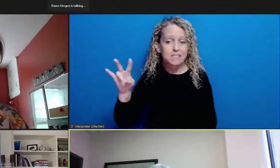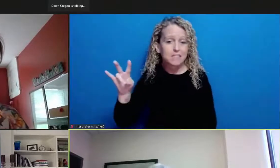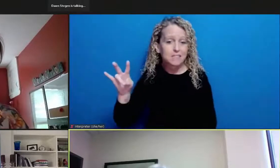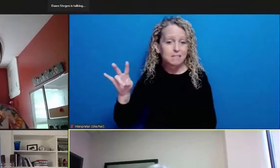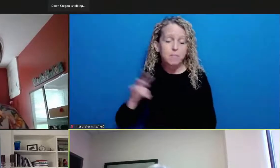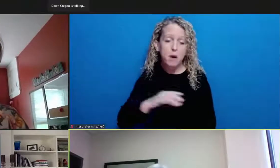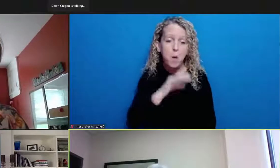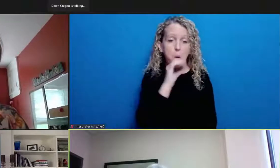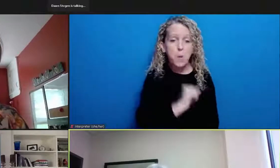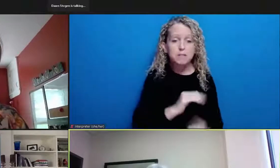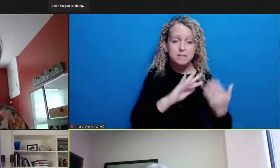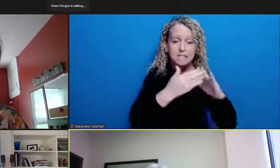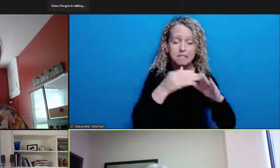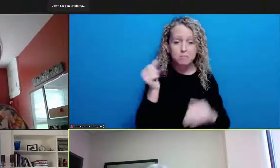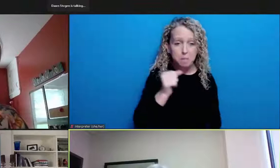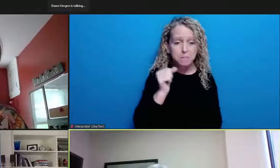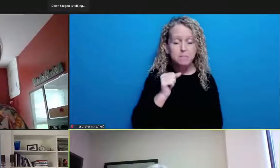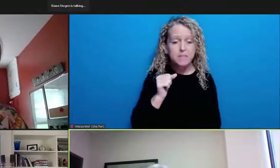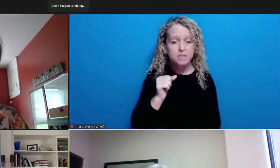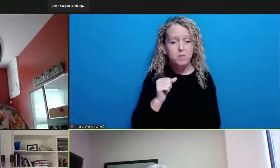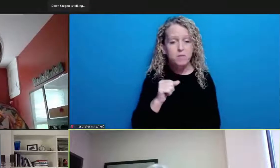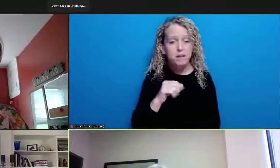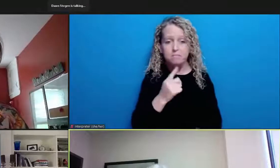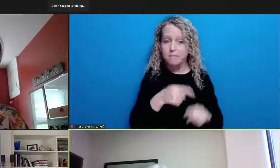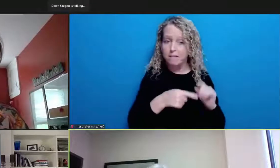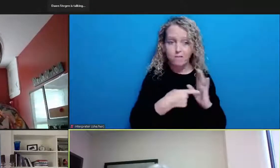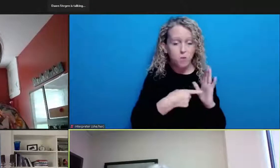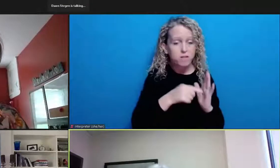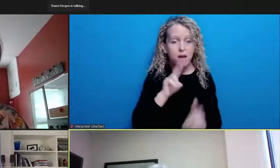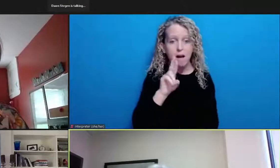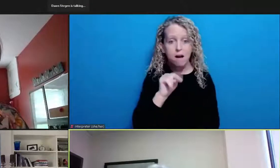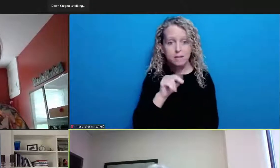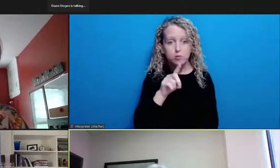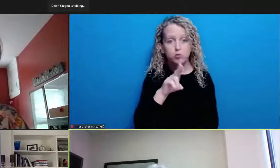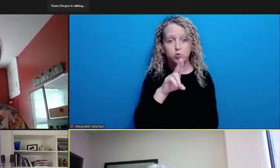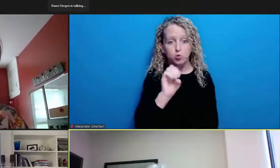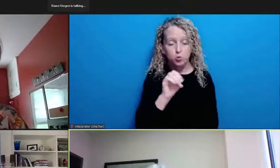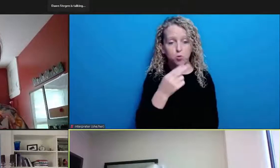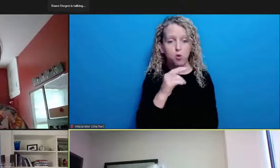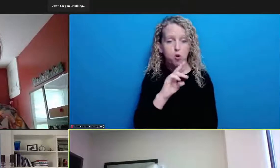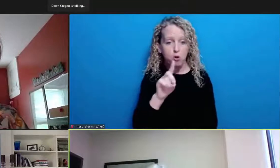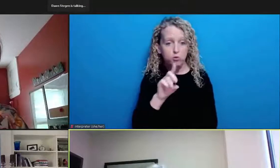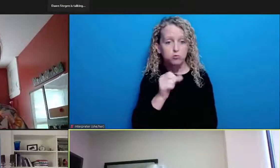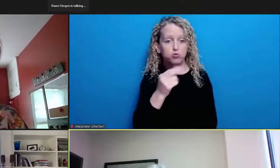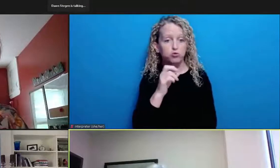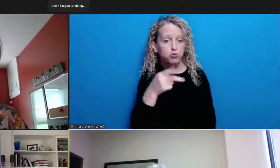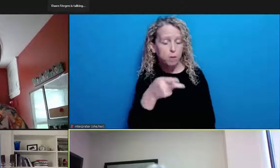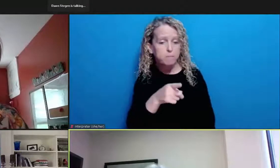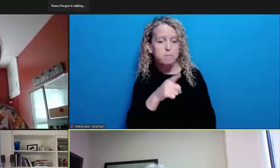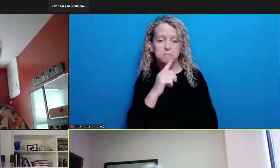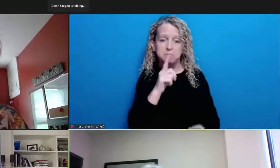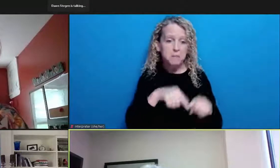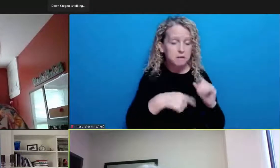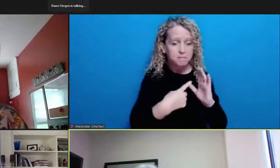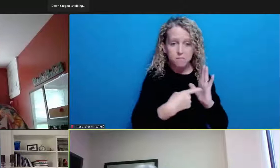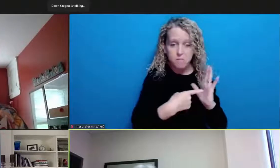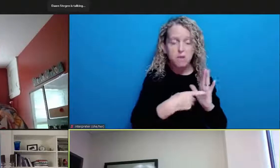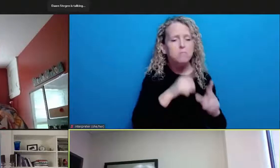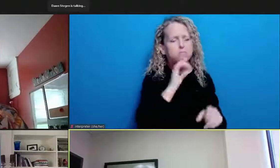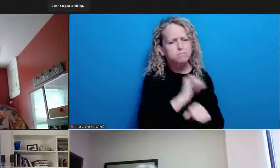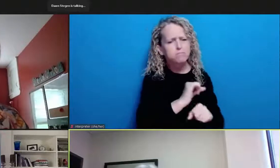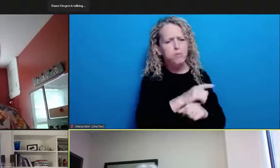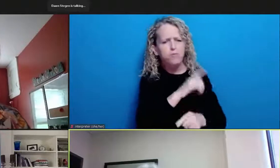definitely undue hardship and alternative approaches are being considered when we look at how regs will be developed and how